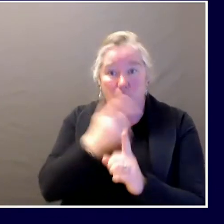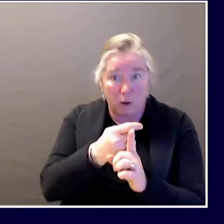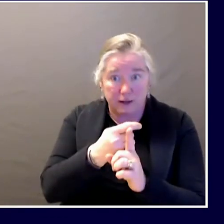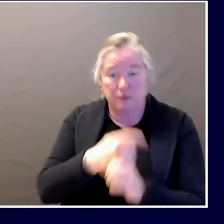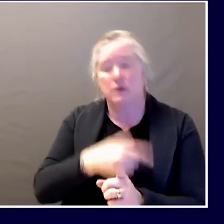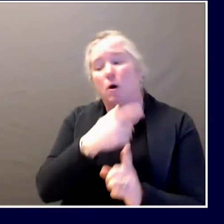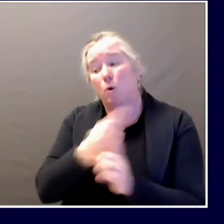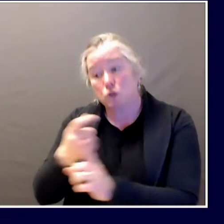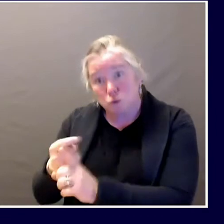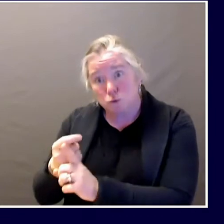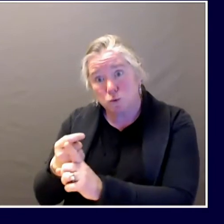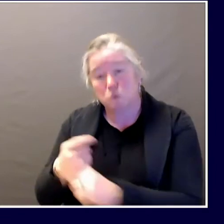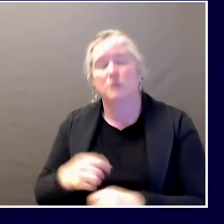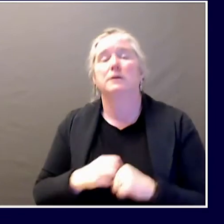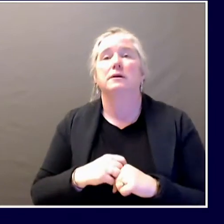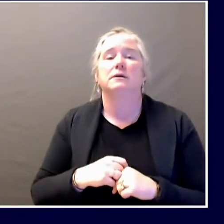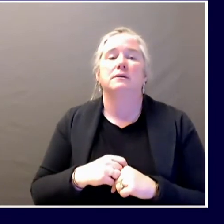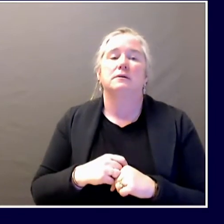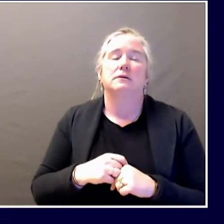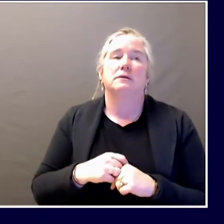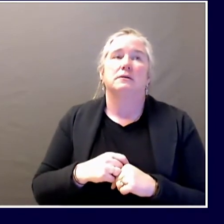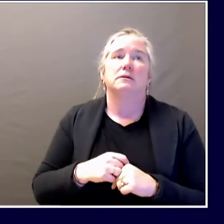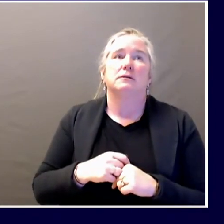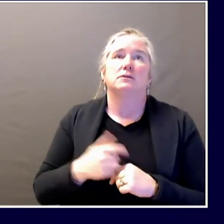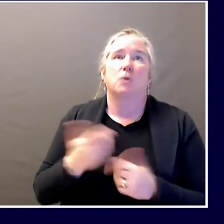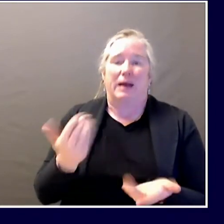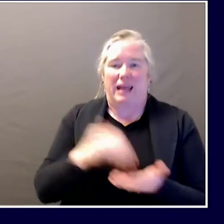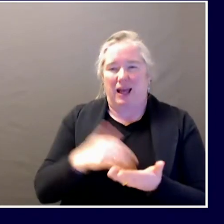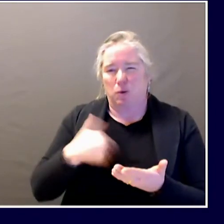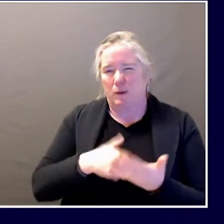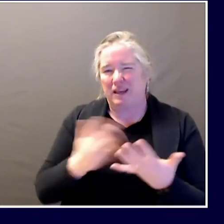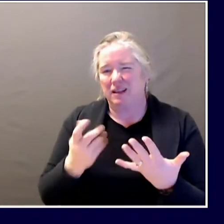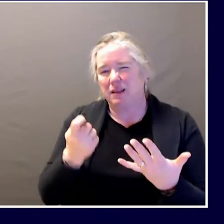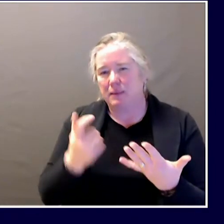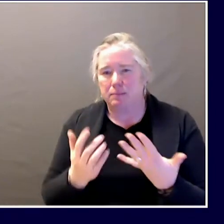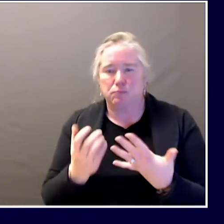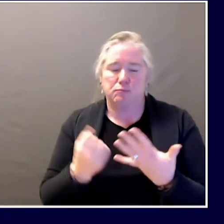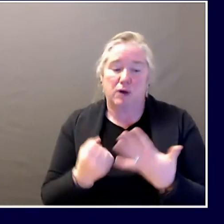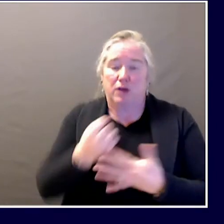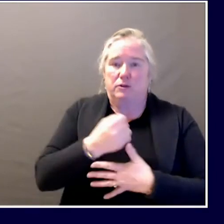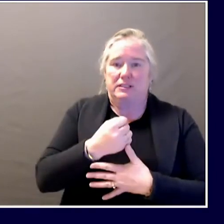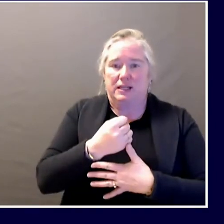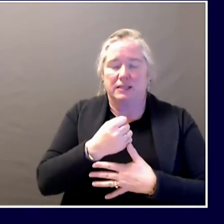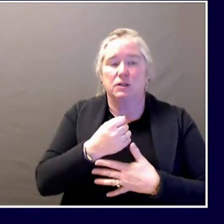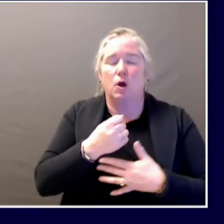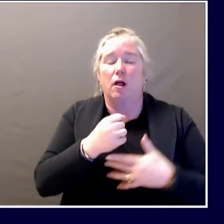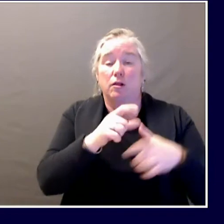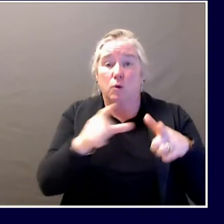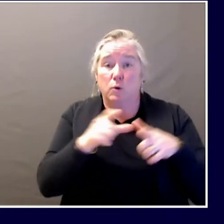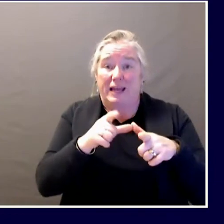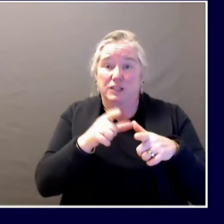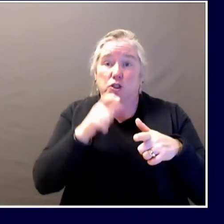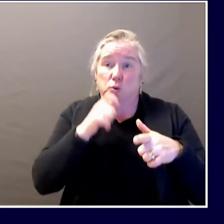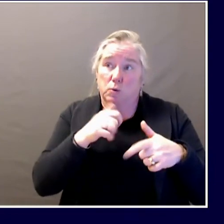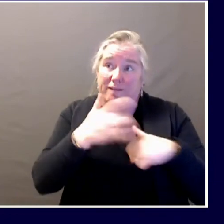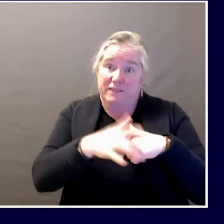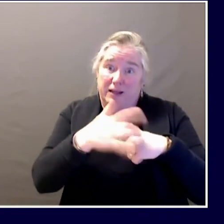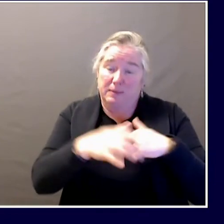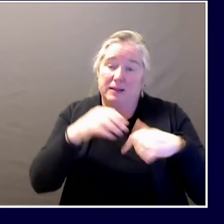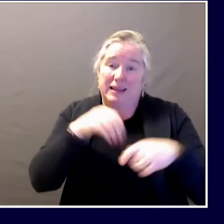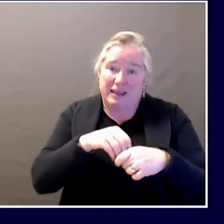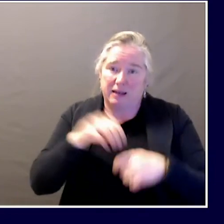priority to those locations that can administer vaccine in Somerset County and Oxford County and Washington